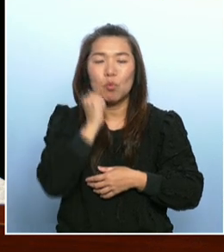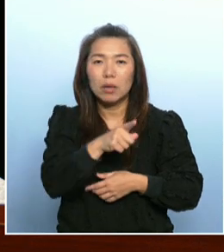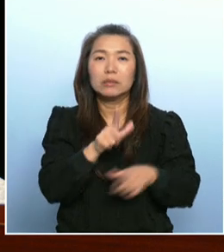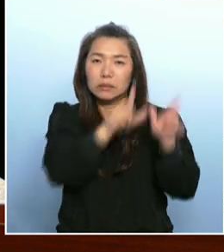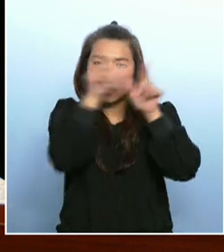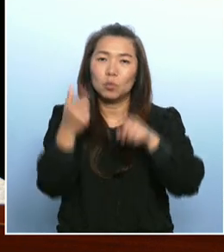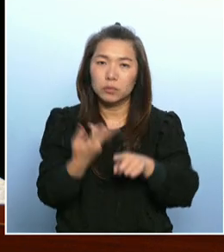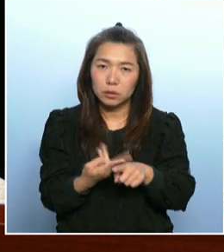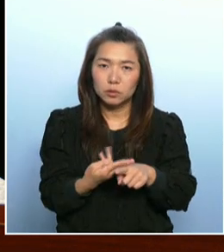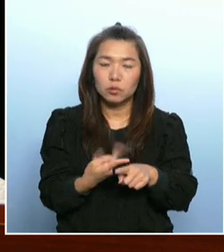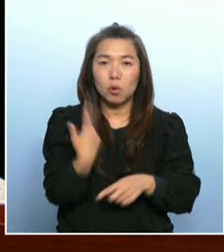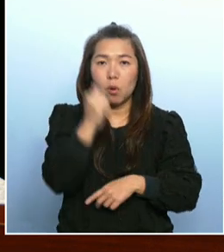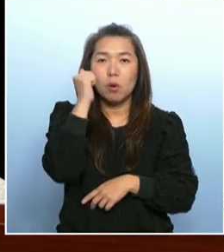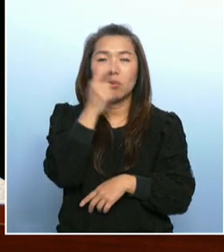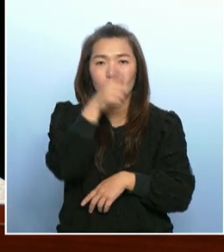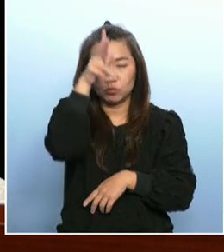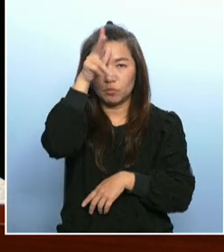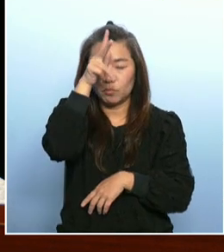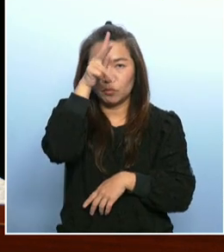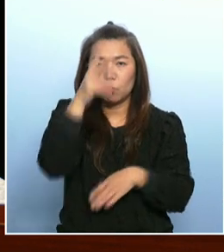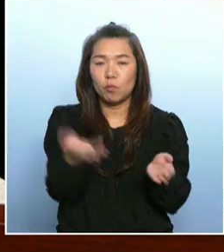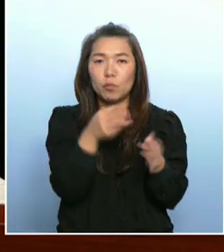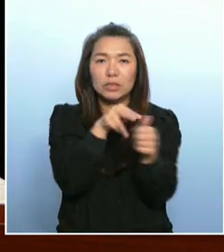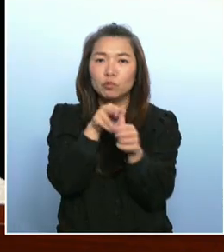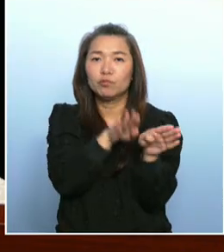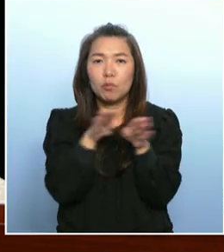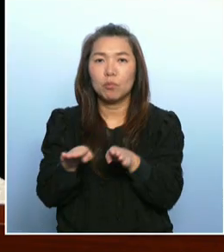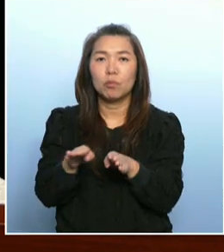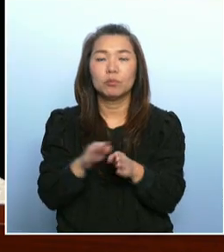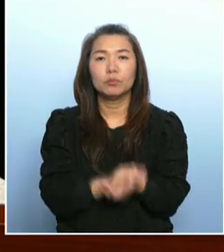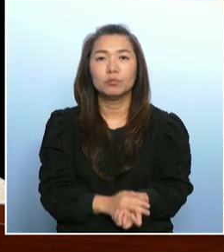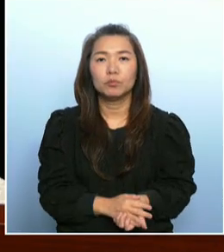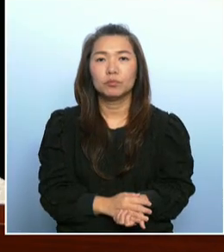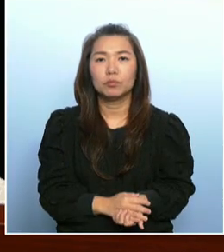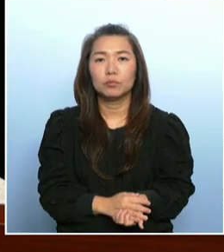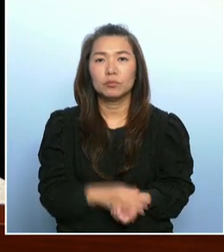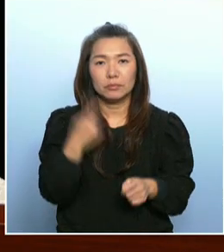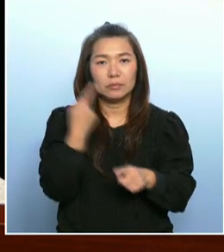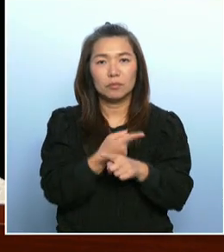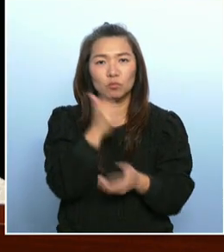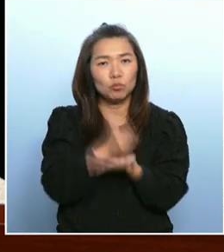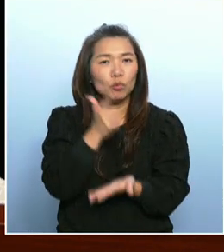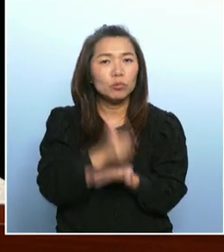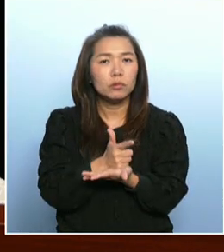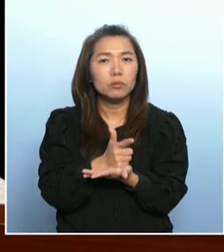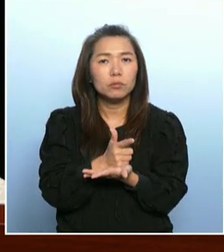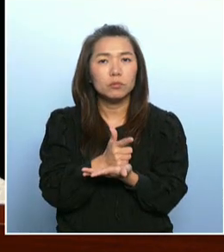We need to ensure the quality of life of PWDs in their senior years.